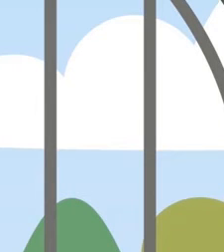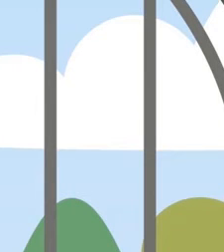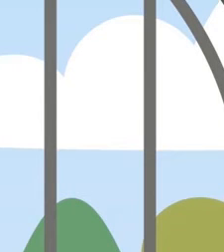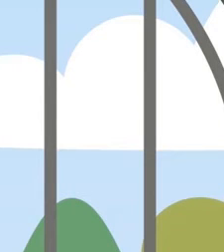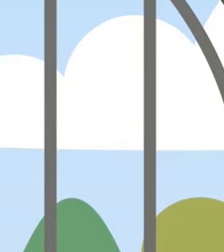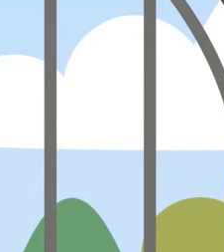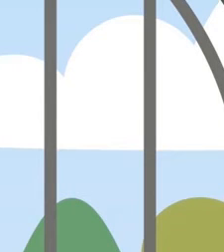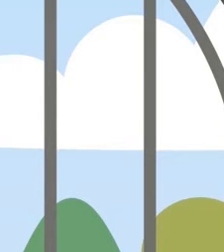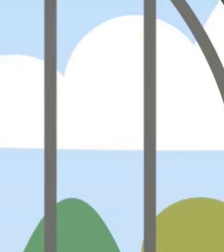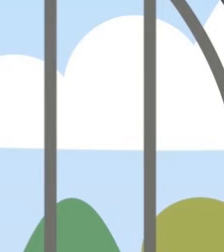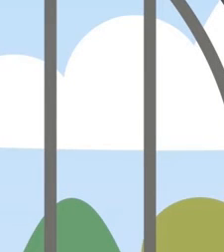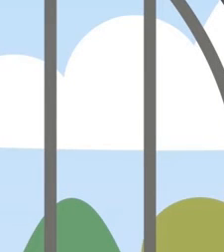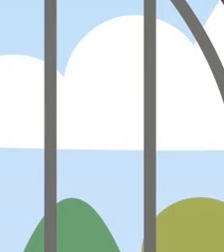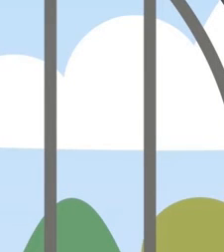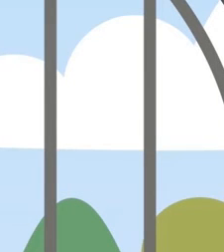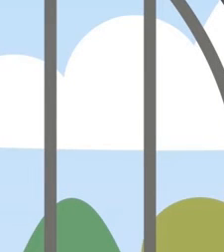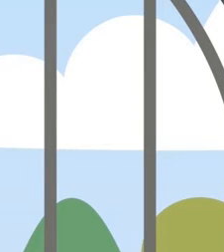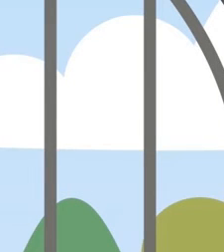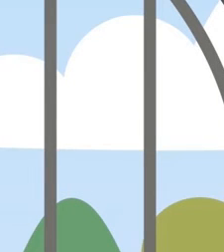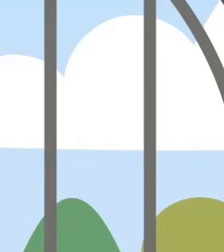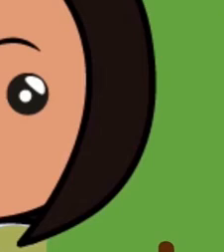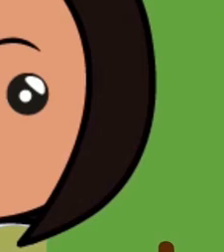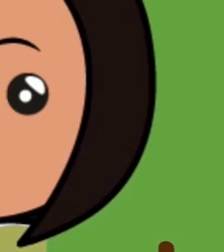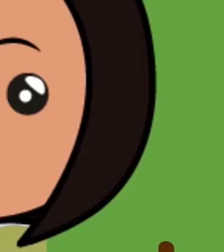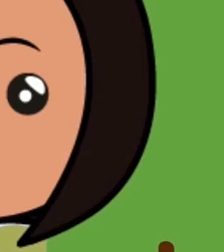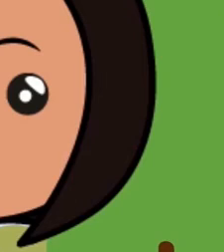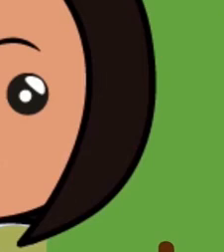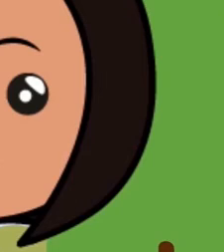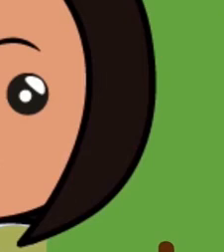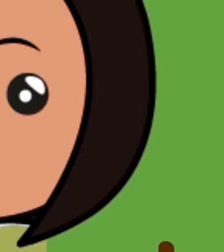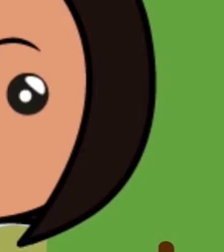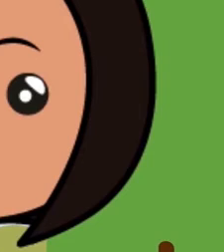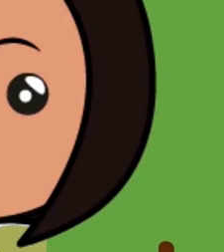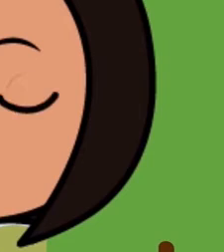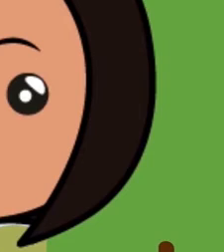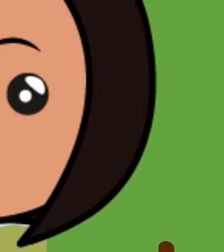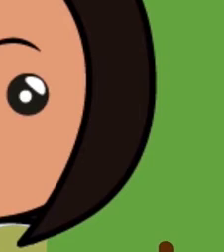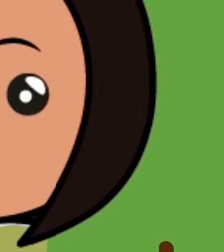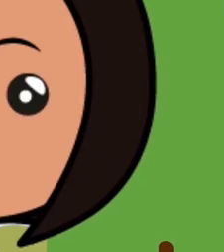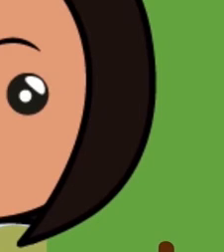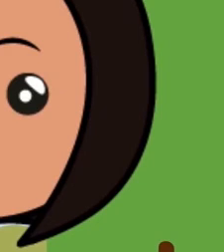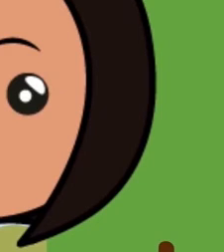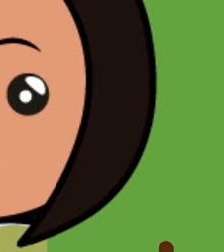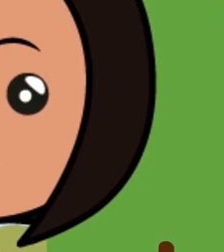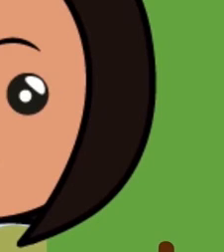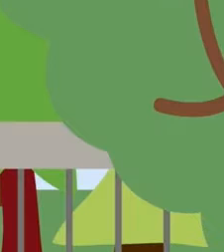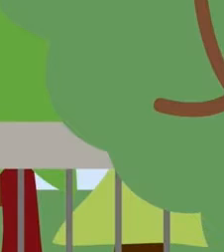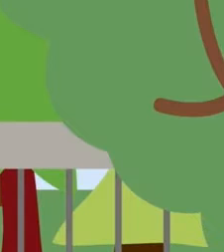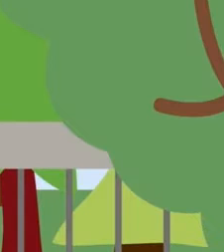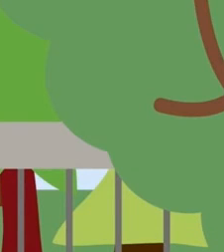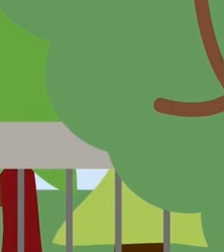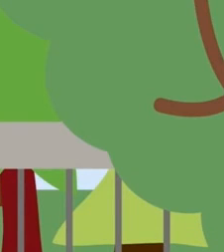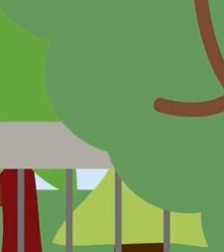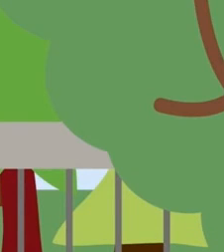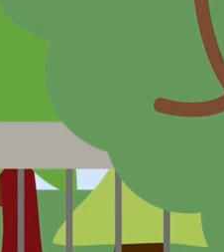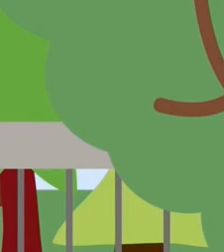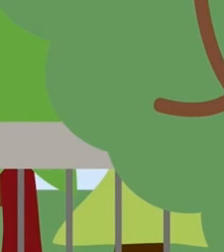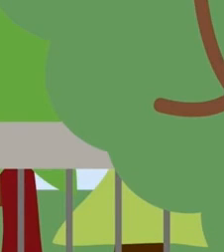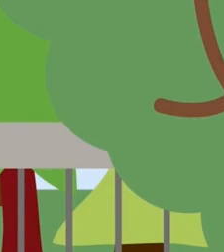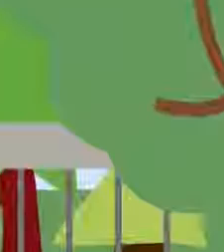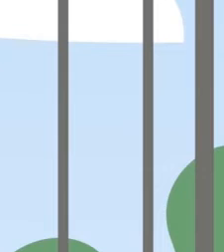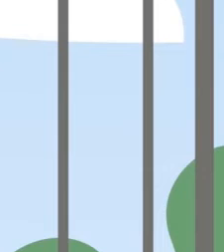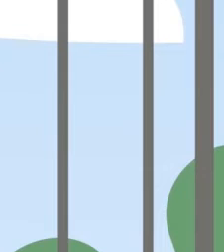yoga class, girls. You are gonna love it. Wonderful! Maybe we can have some